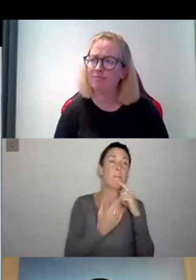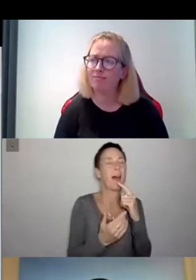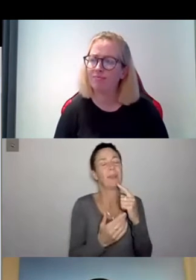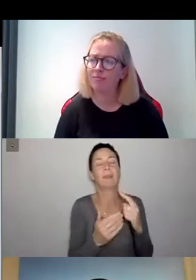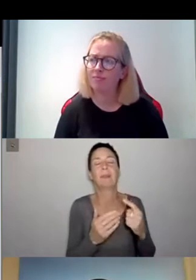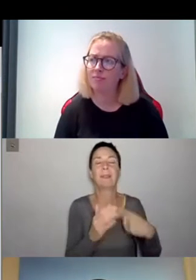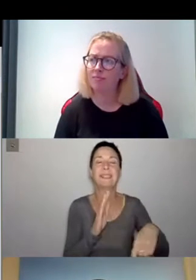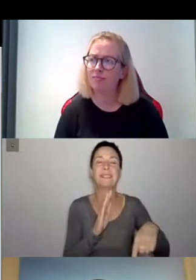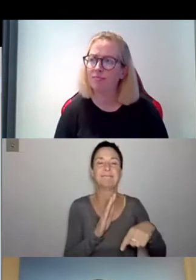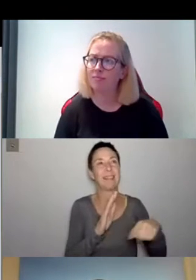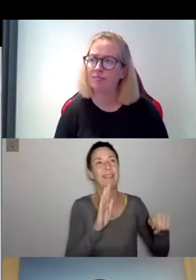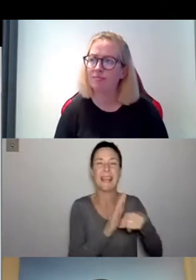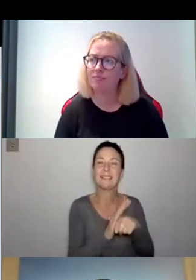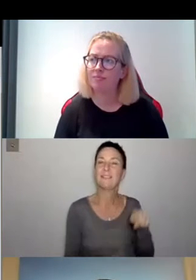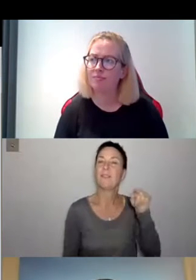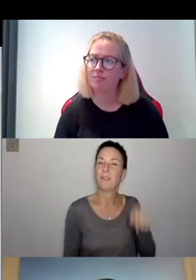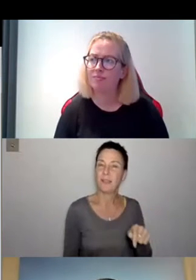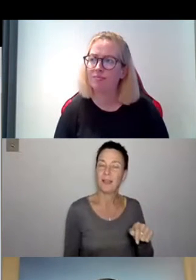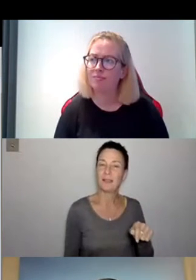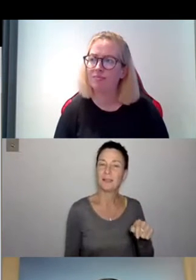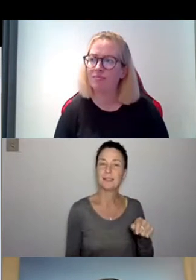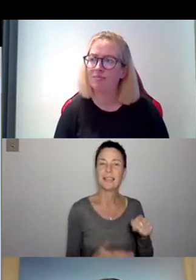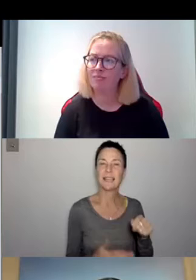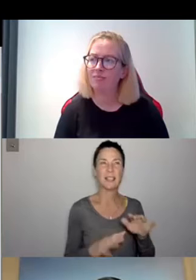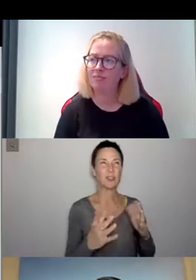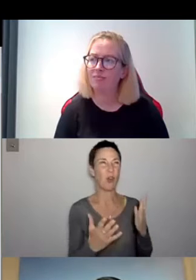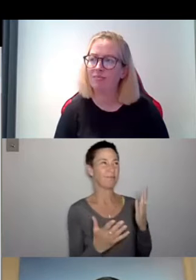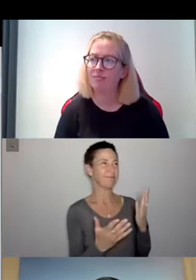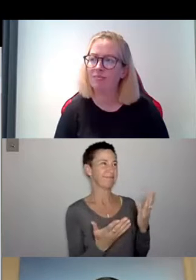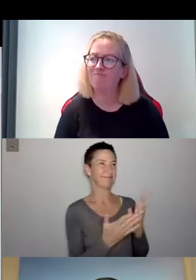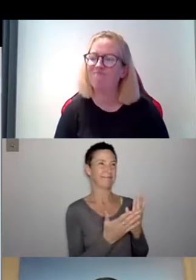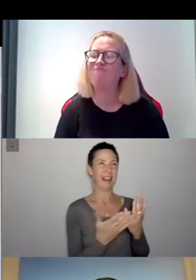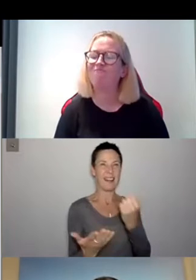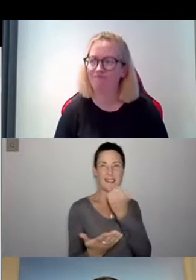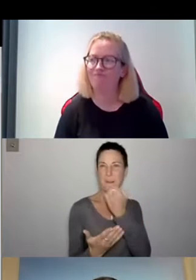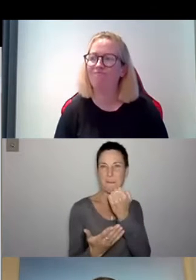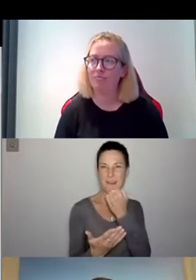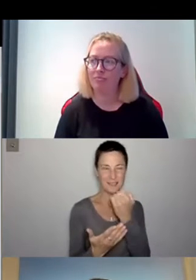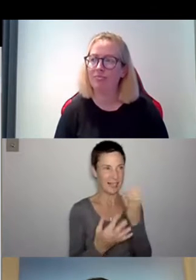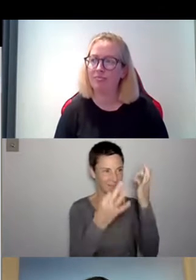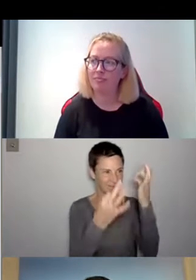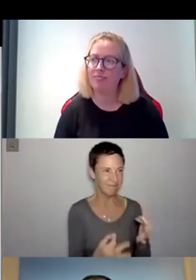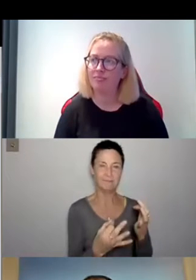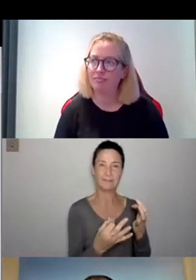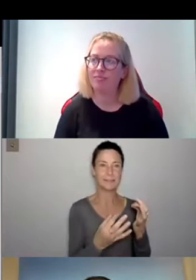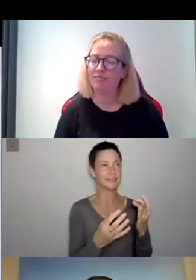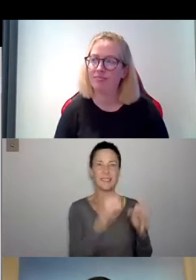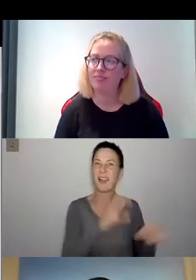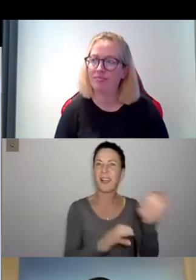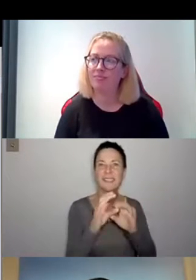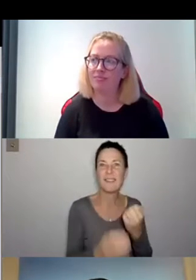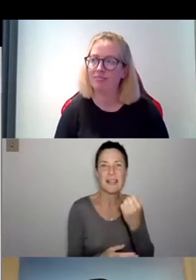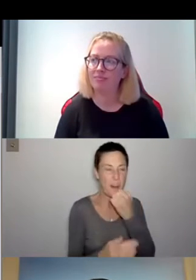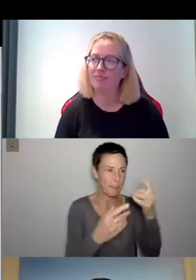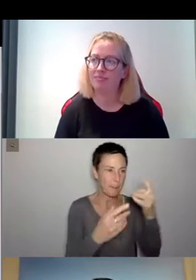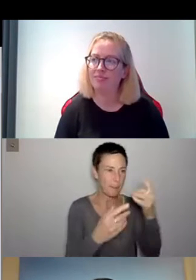is that it's not really, you can't get any numbers, like proper scientific numbers from it, like empirical